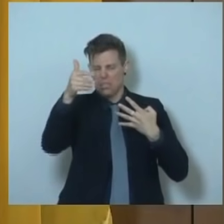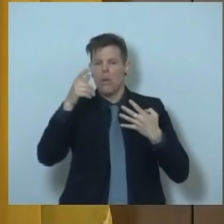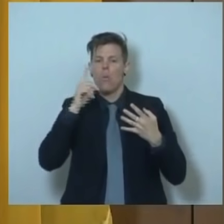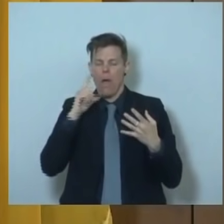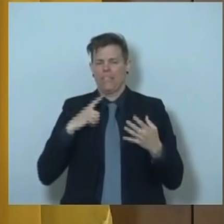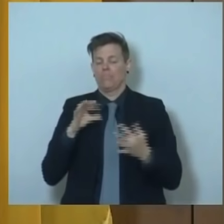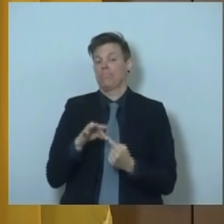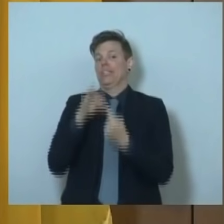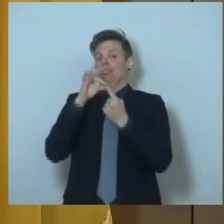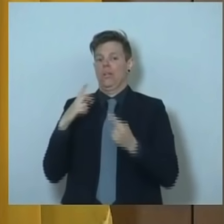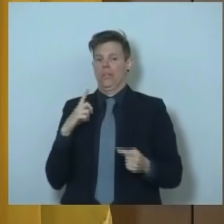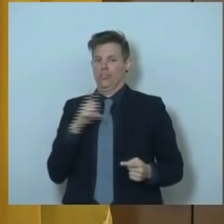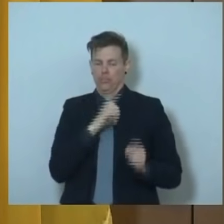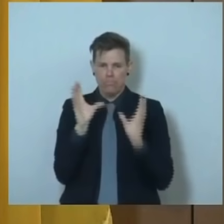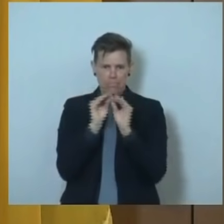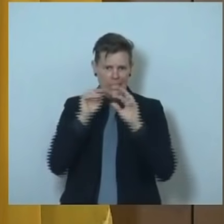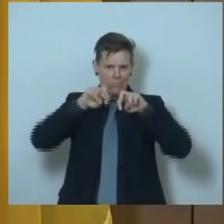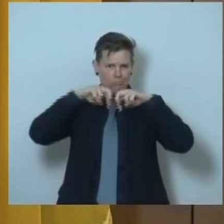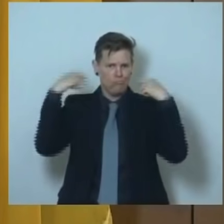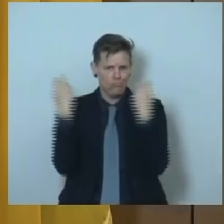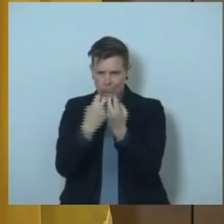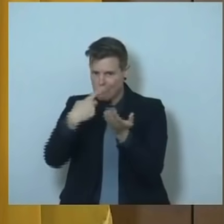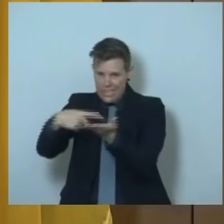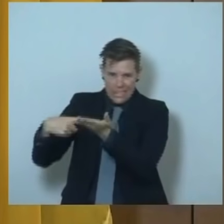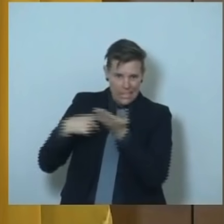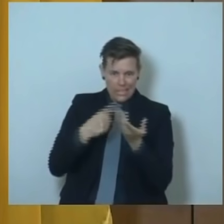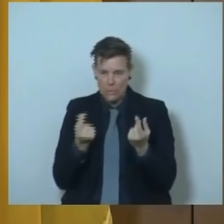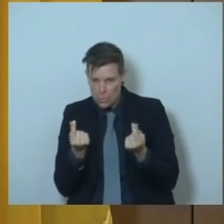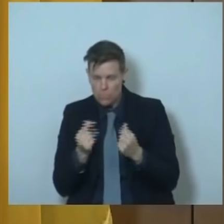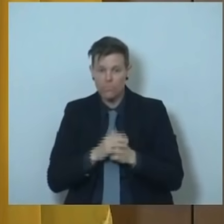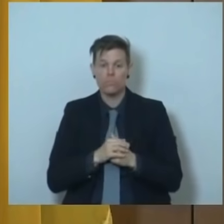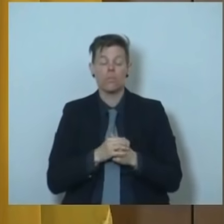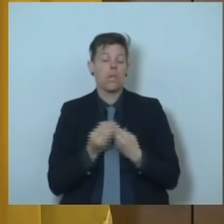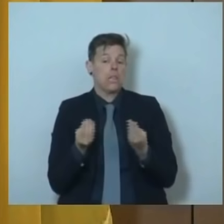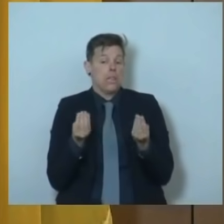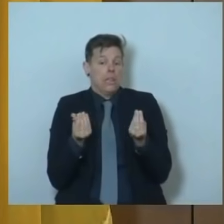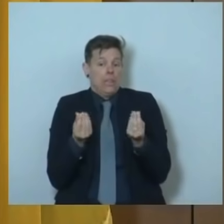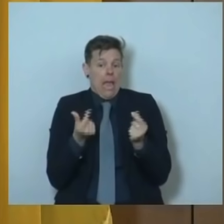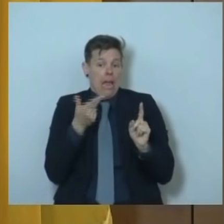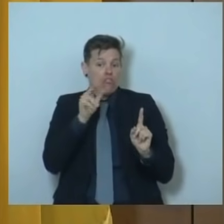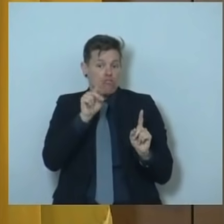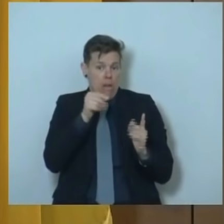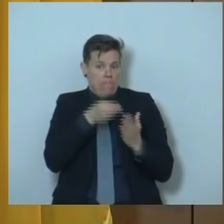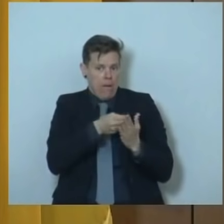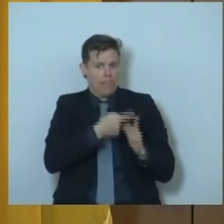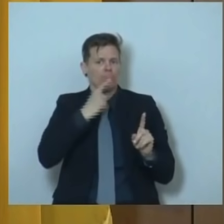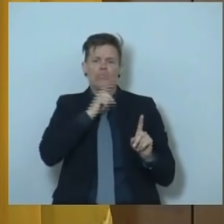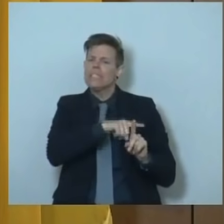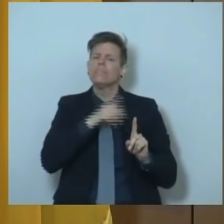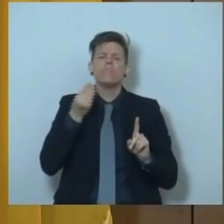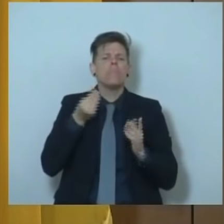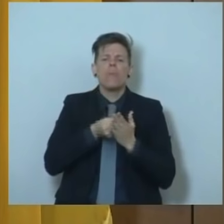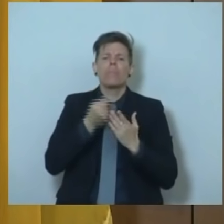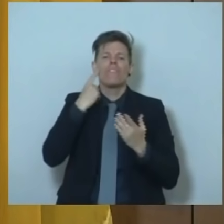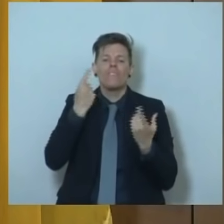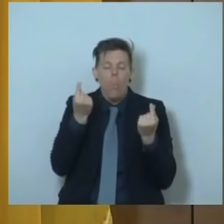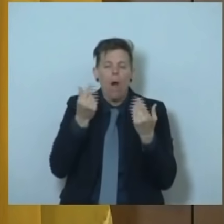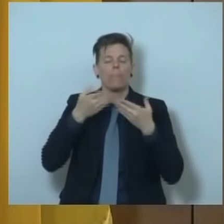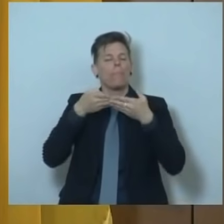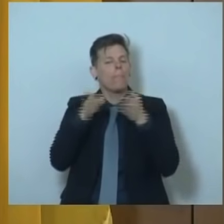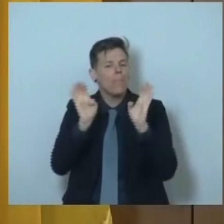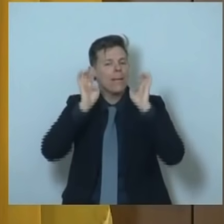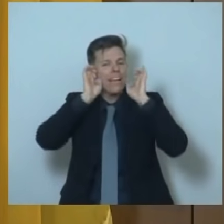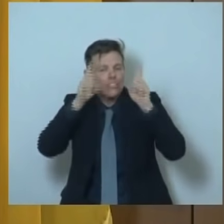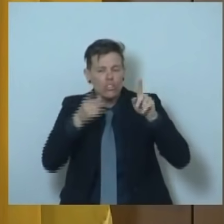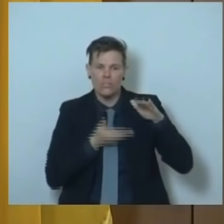is critical to the success of public education, the land grant permanent fund, and that dipping into it when